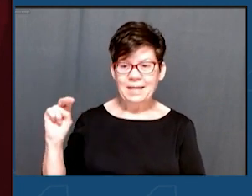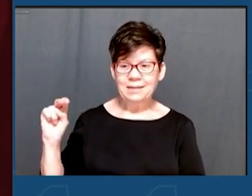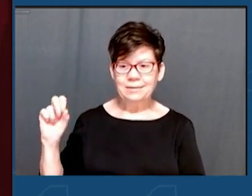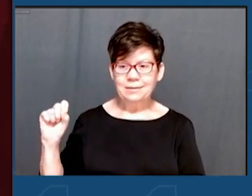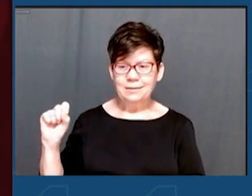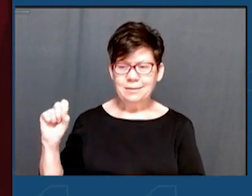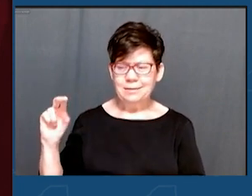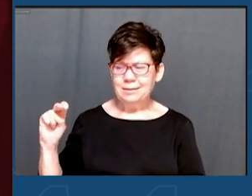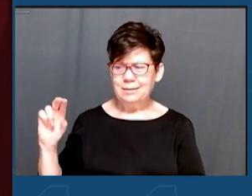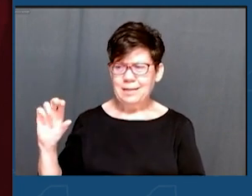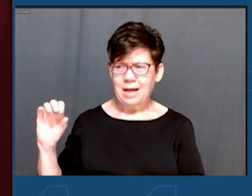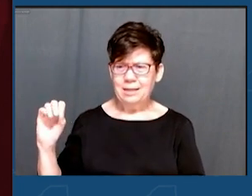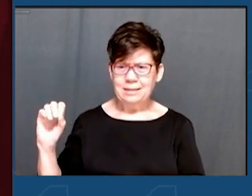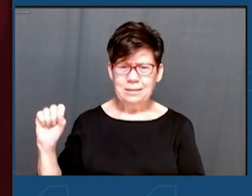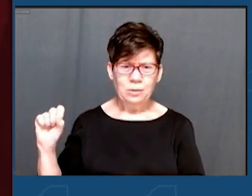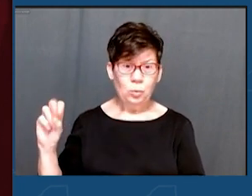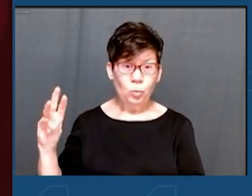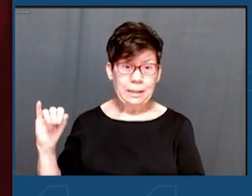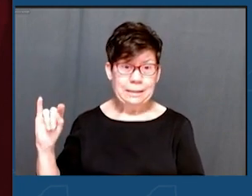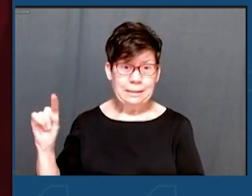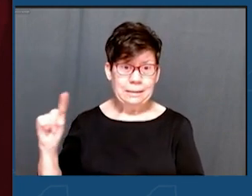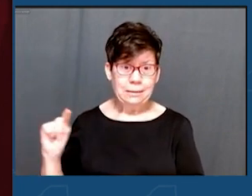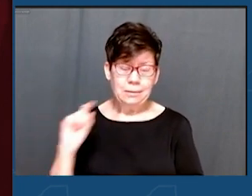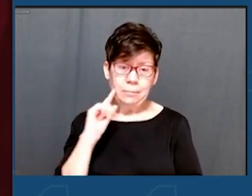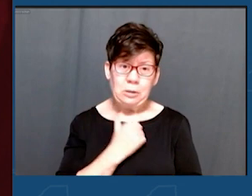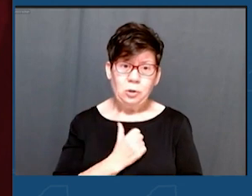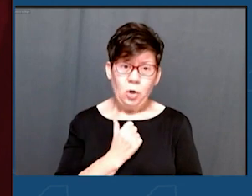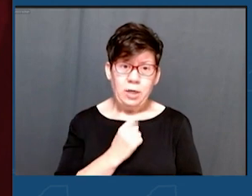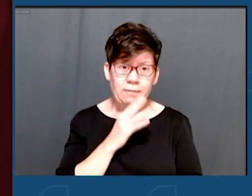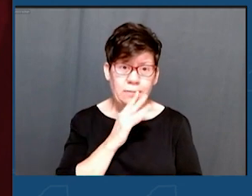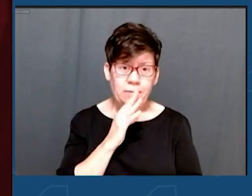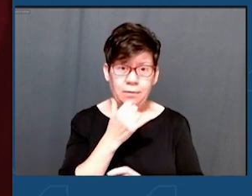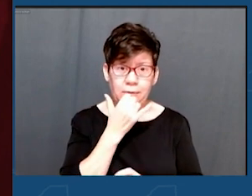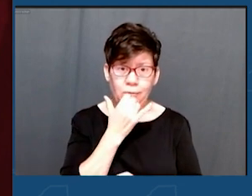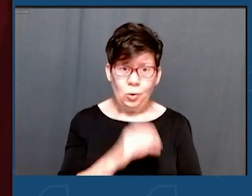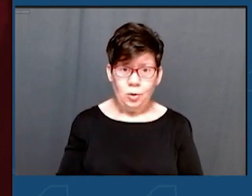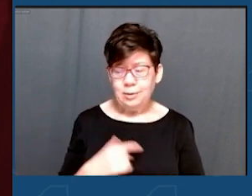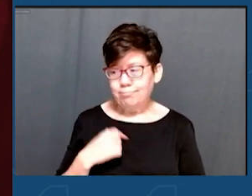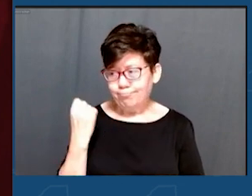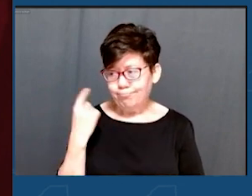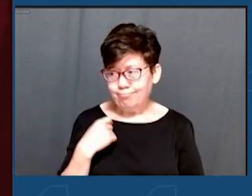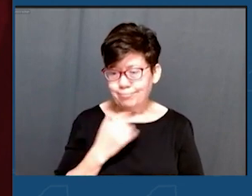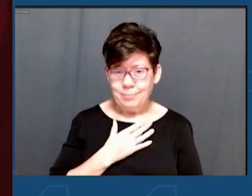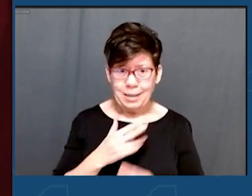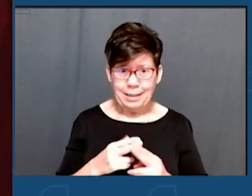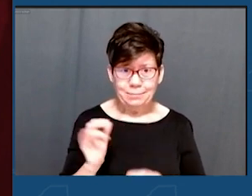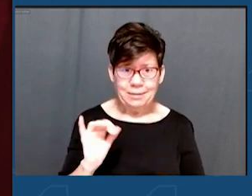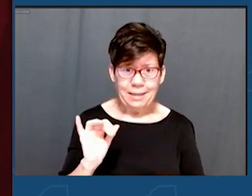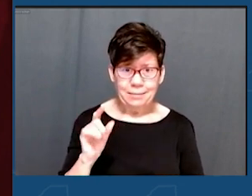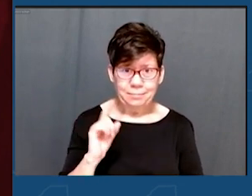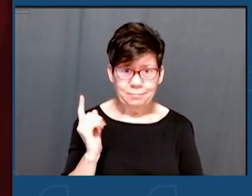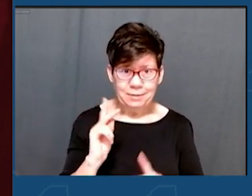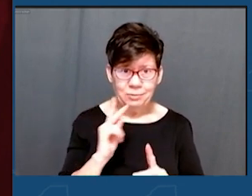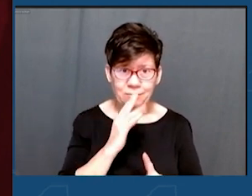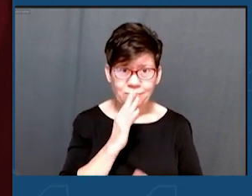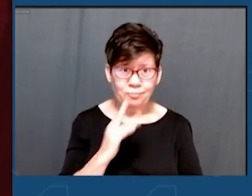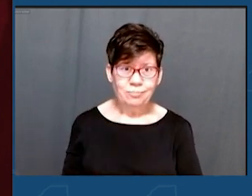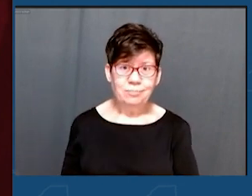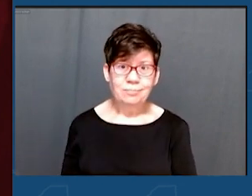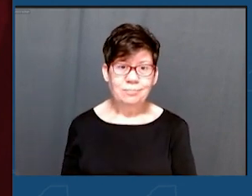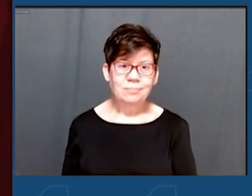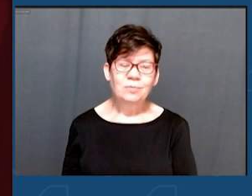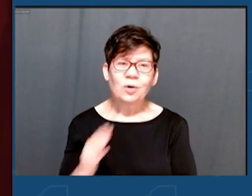that mission very seriously. And they invest and they reinvest, and they are creating homes